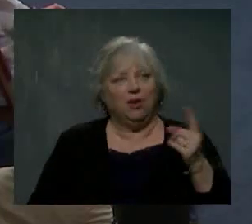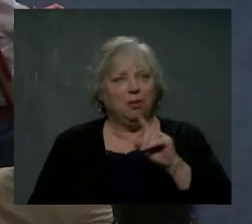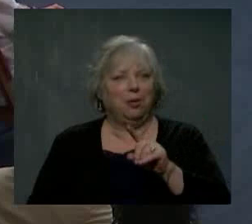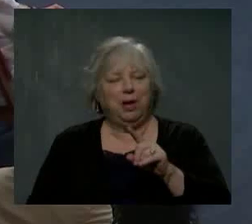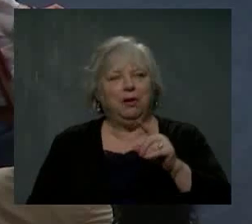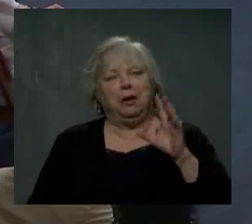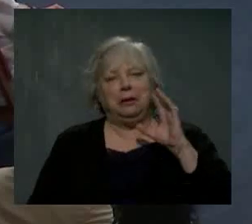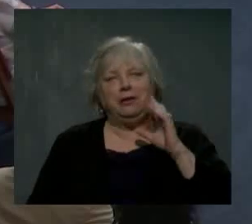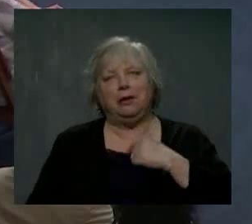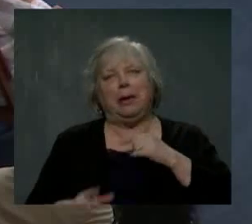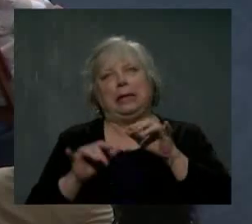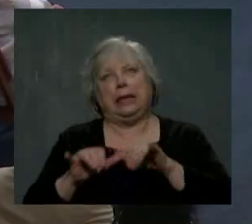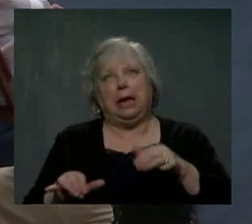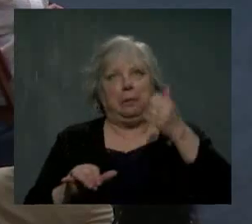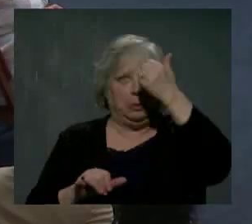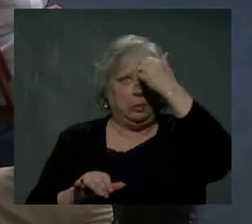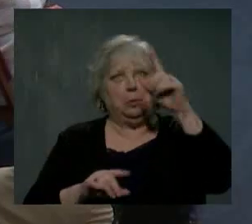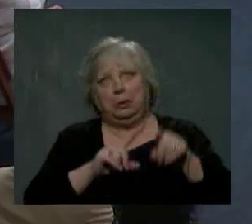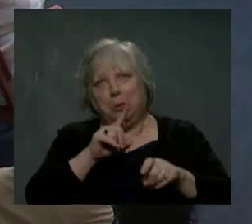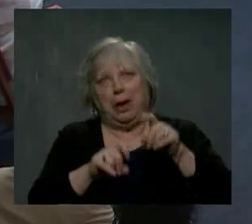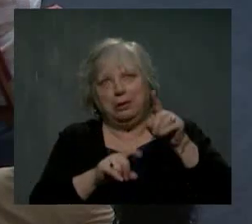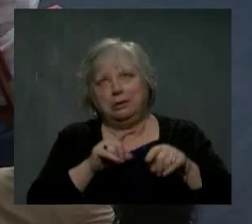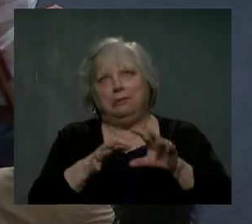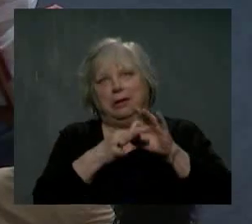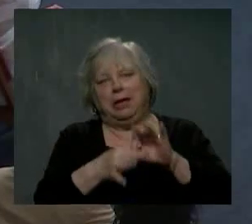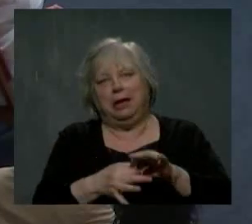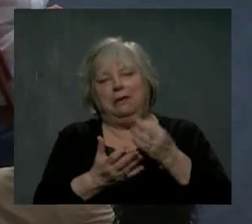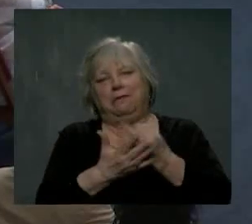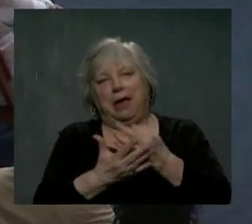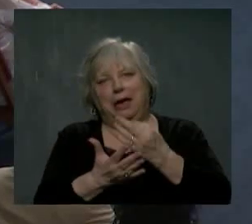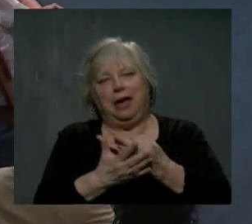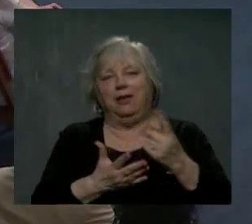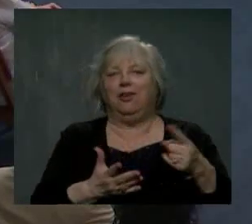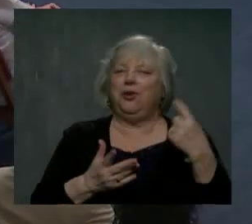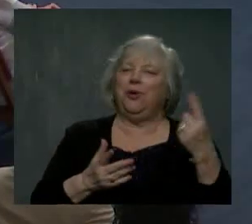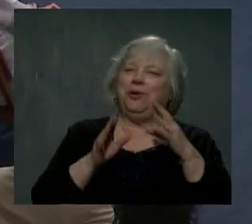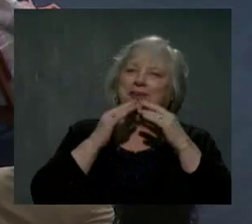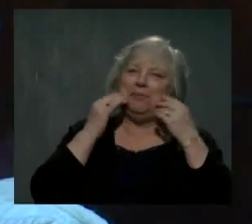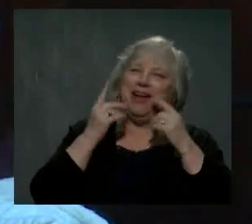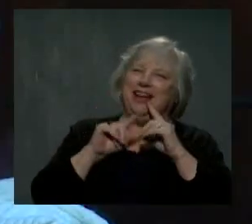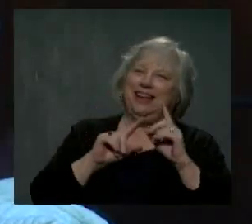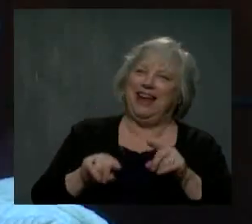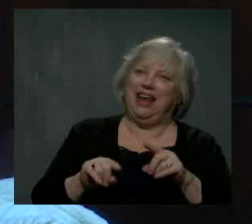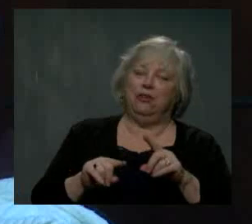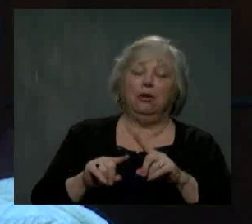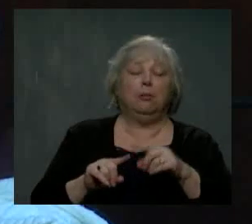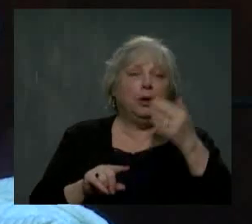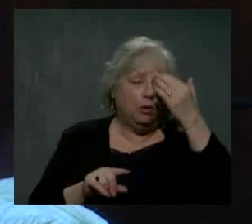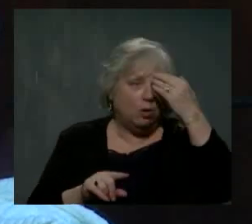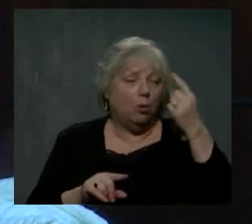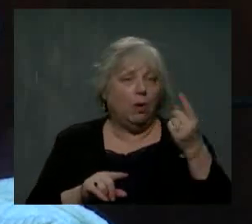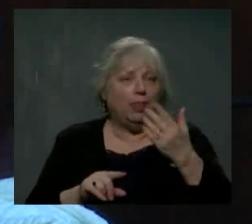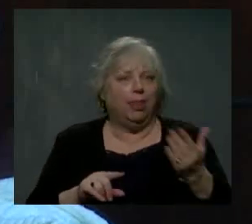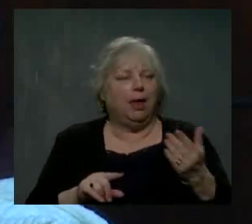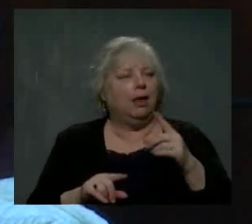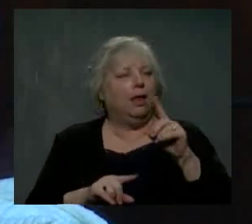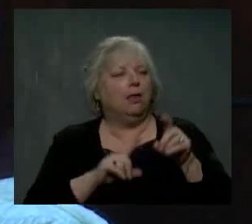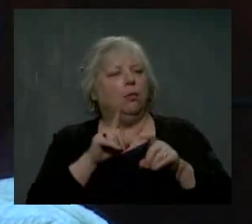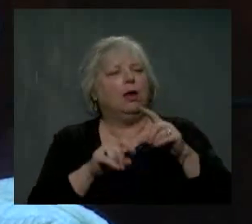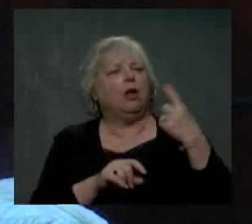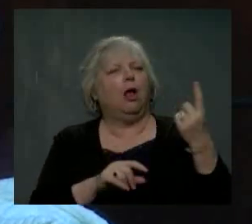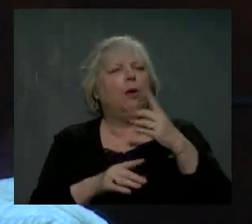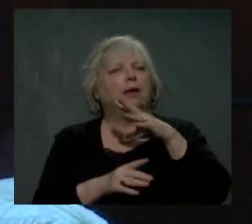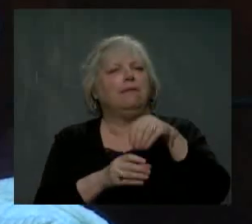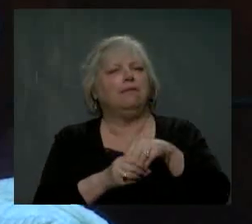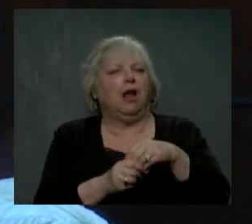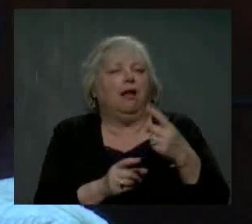stupid questions on some of the financial statements and always answer them with a smile. But note one thing. The questions always involve